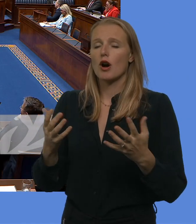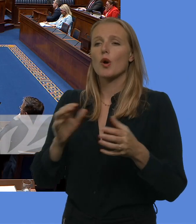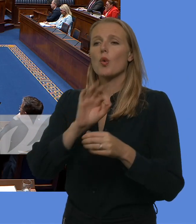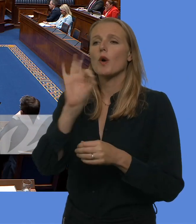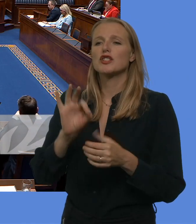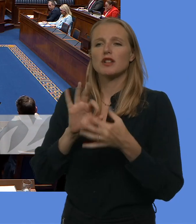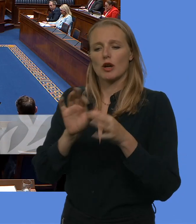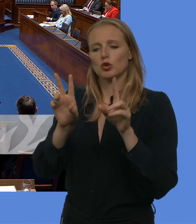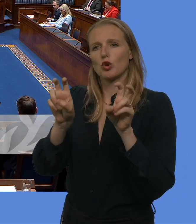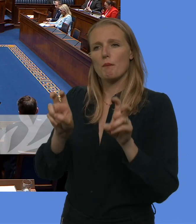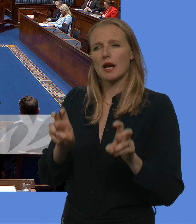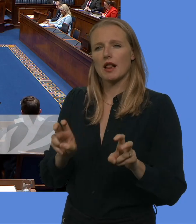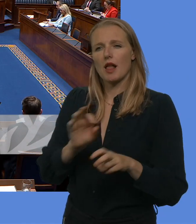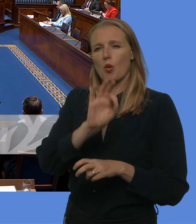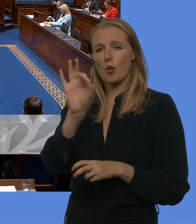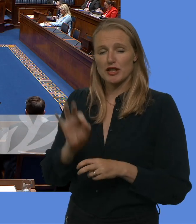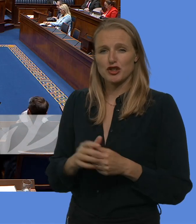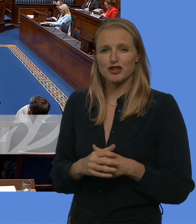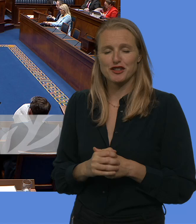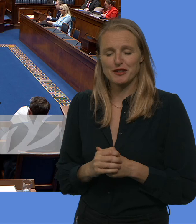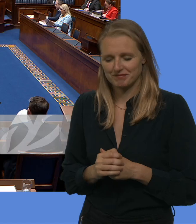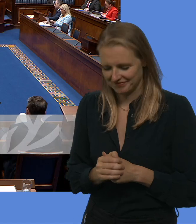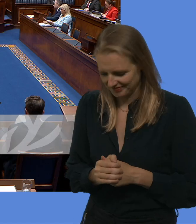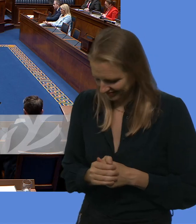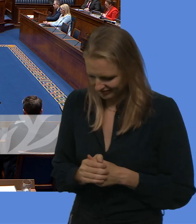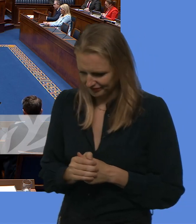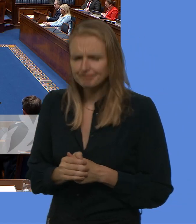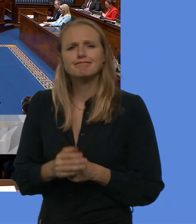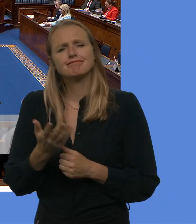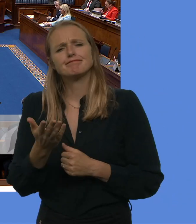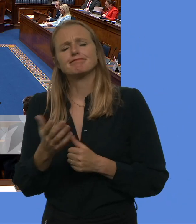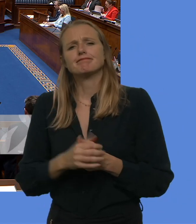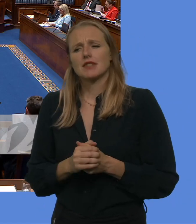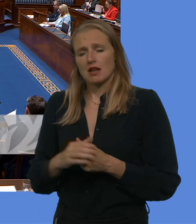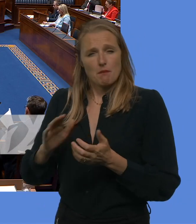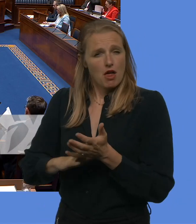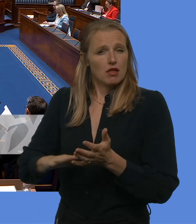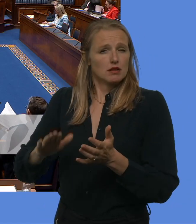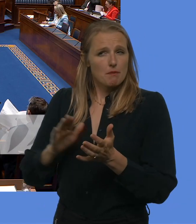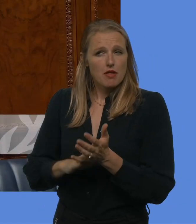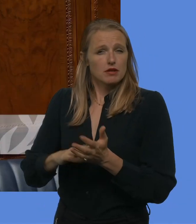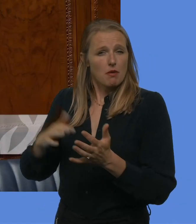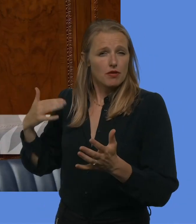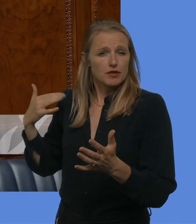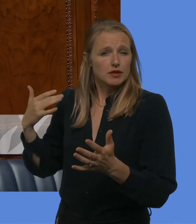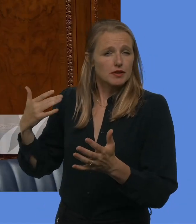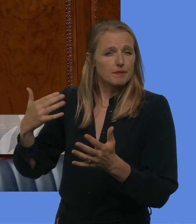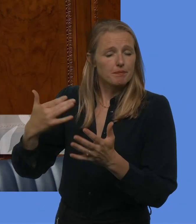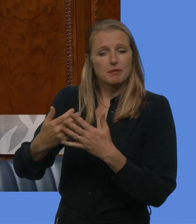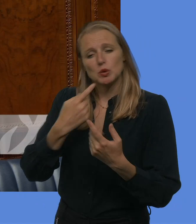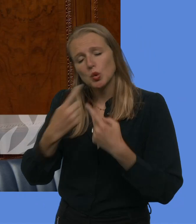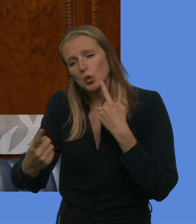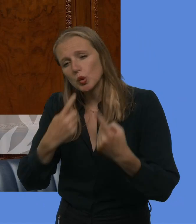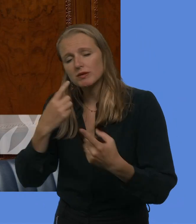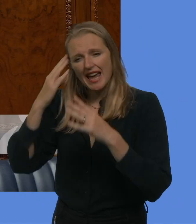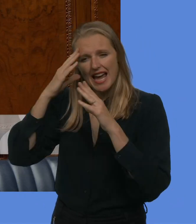Carroll. Minister, for months into this new executive, education workers were told there was no money for the pay and grading review, and now